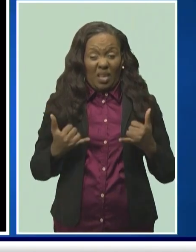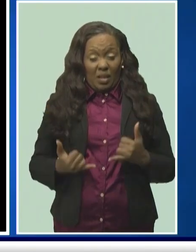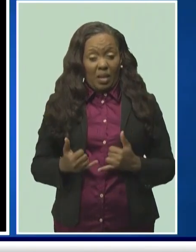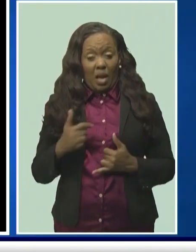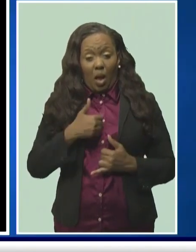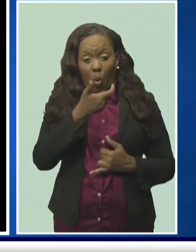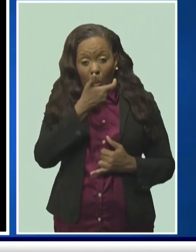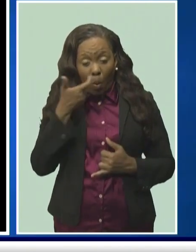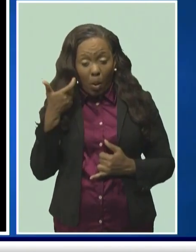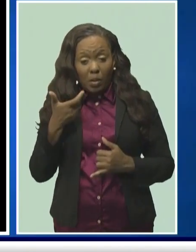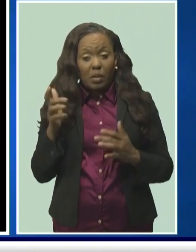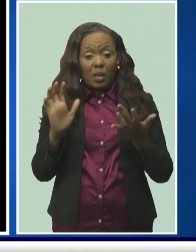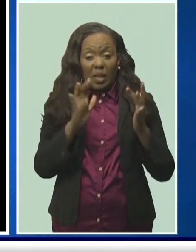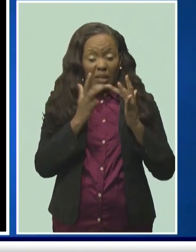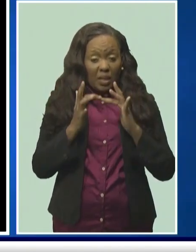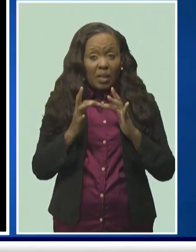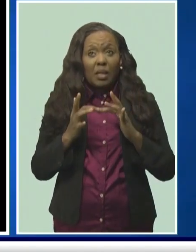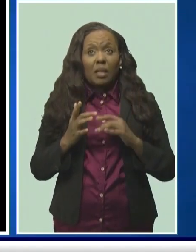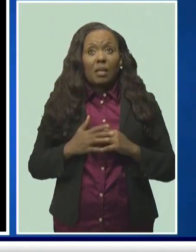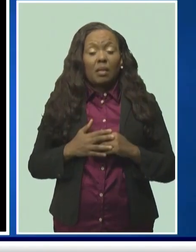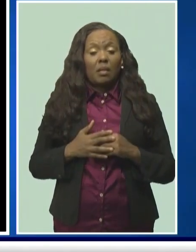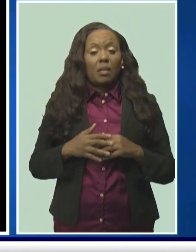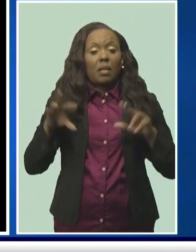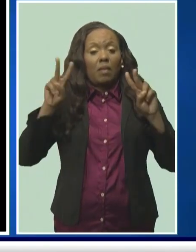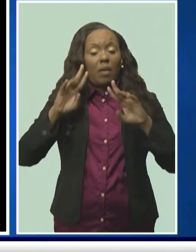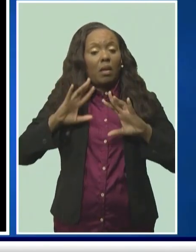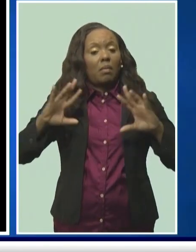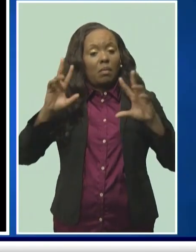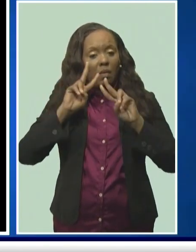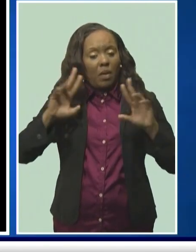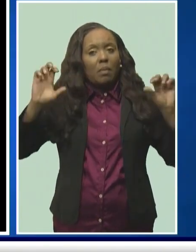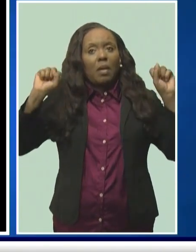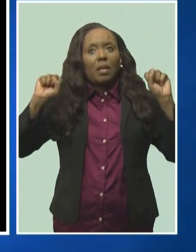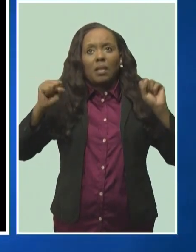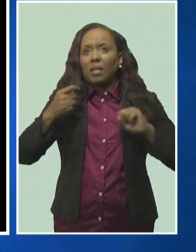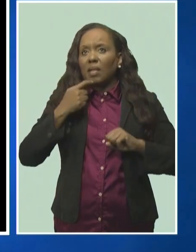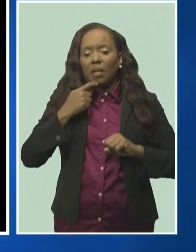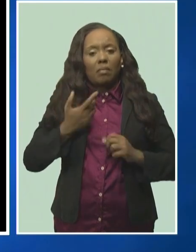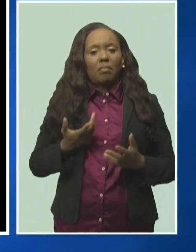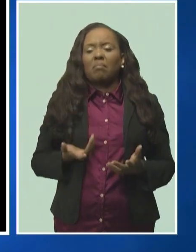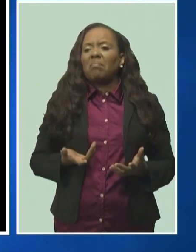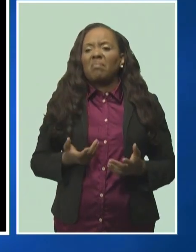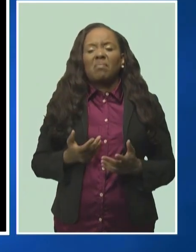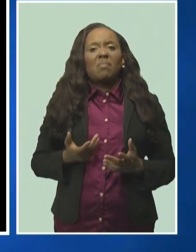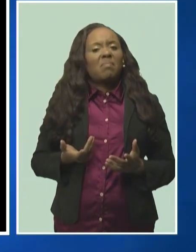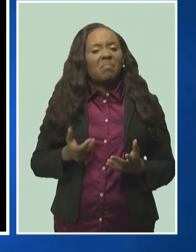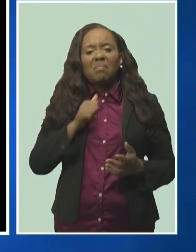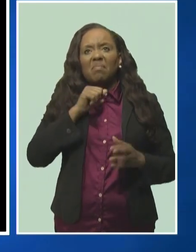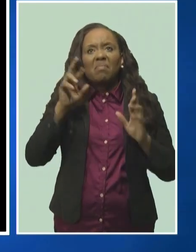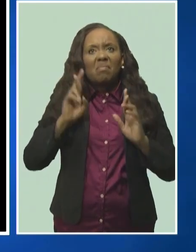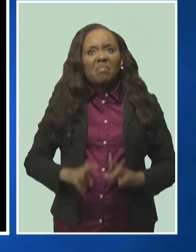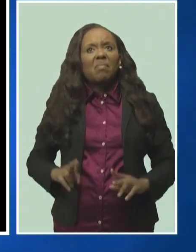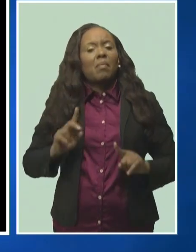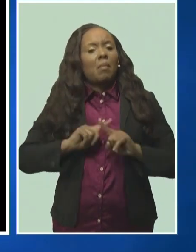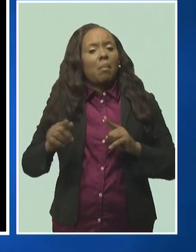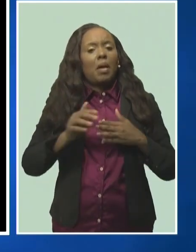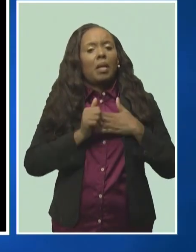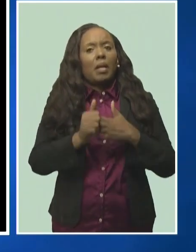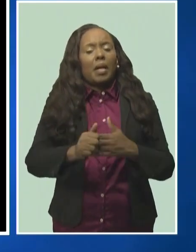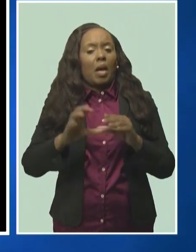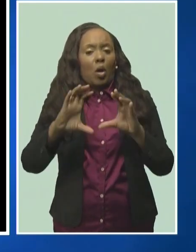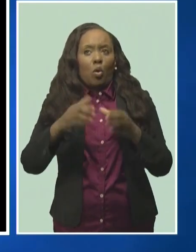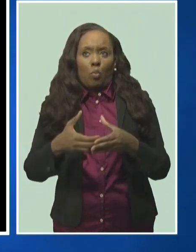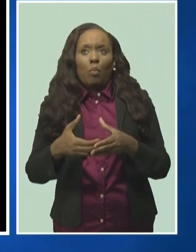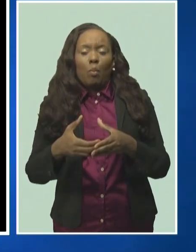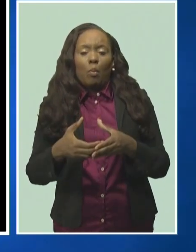internet the same Vice President Delcy Rodriguez, who has been saying that, led a delegation to The Hague to